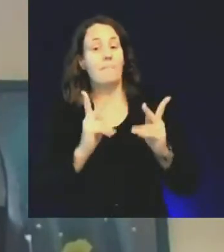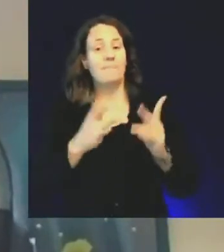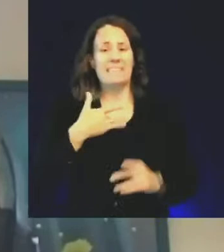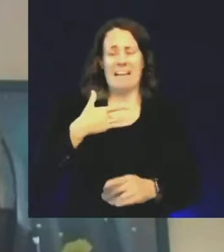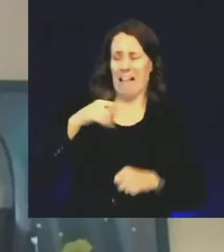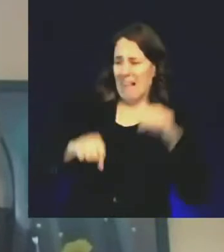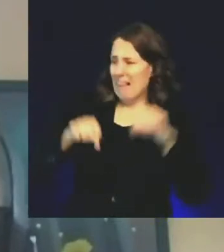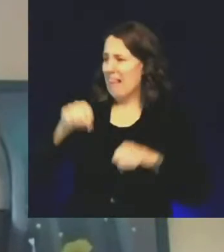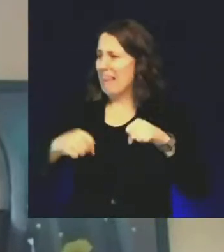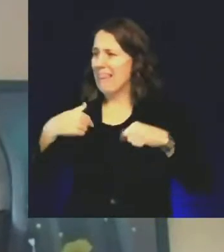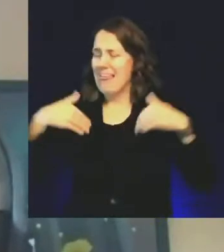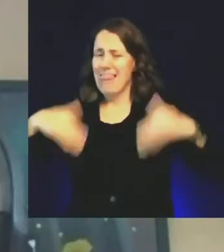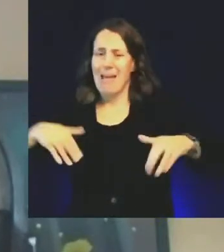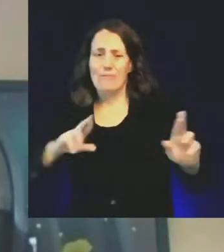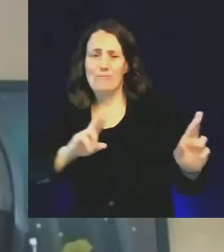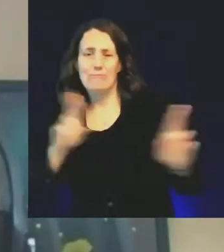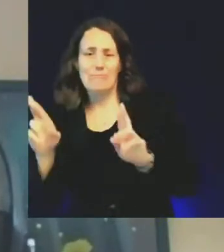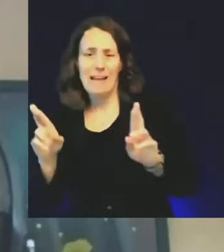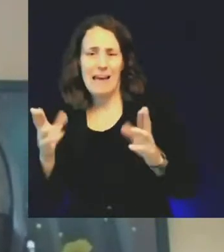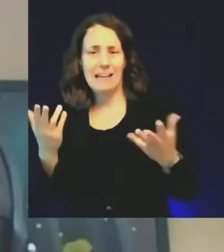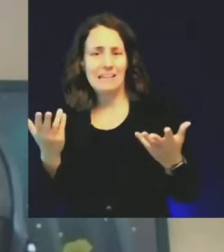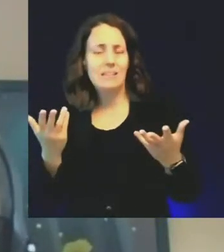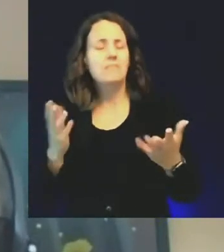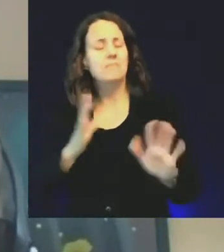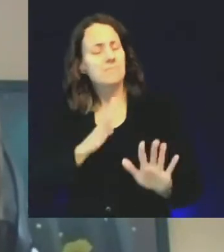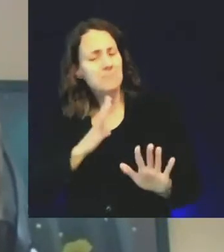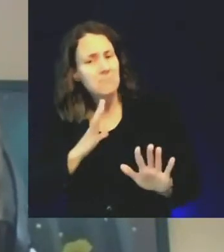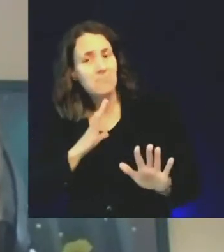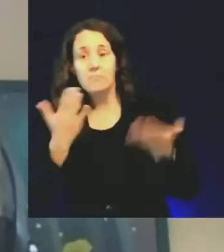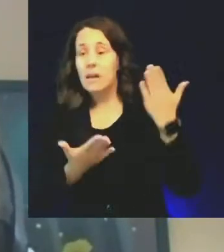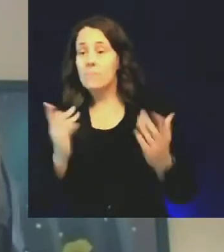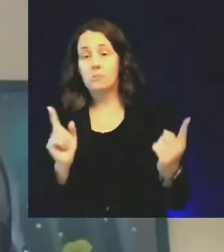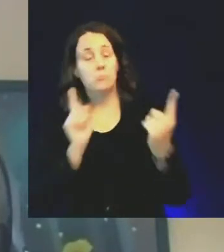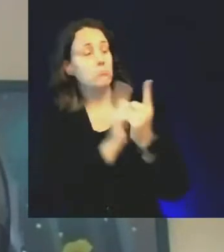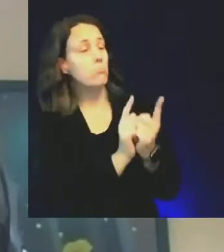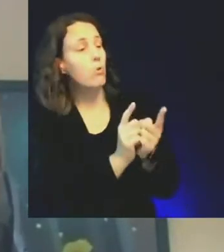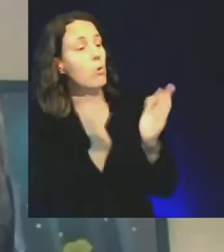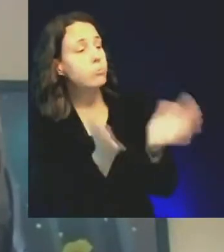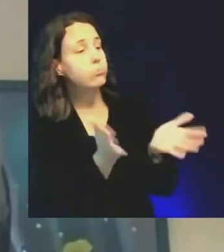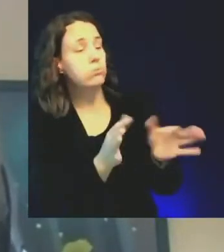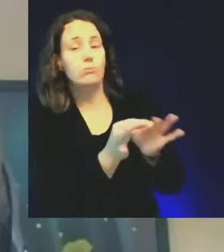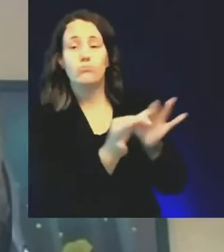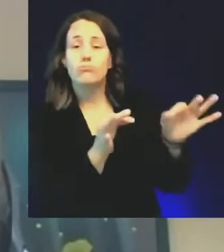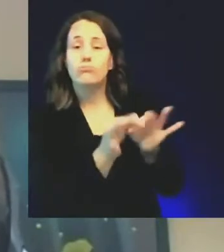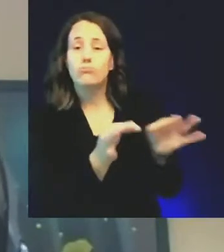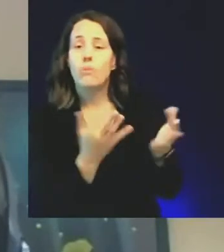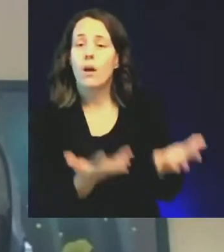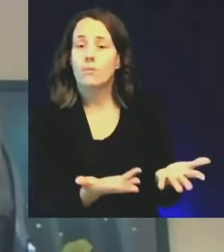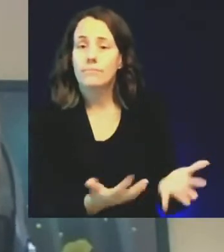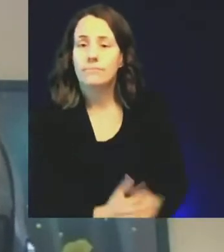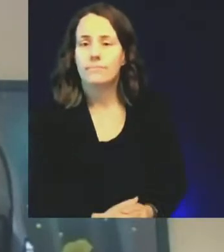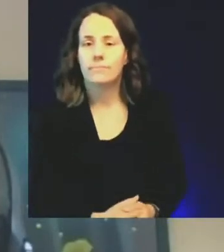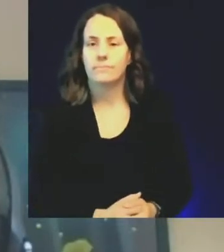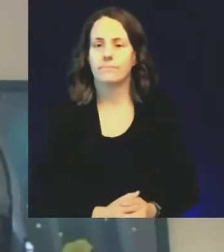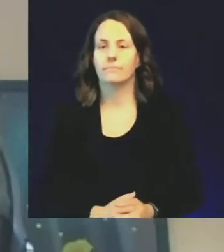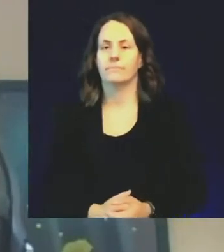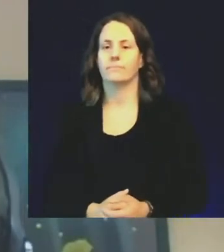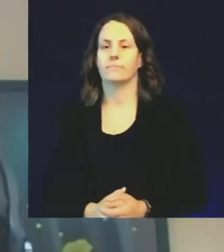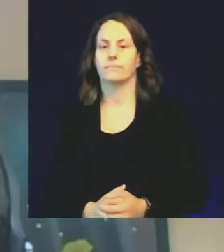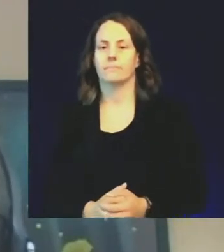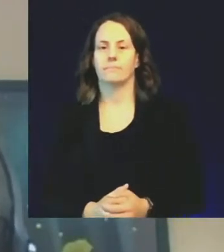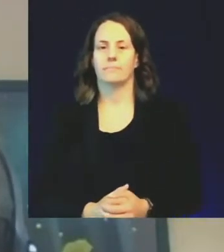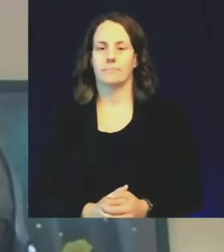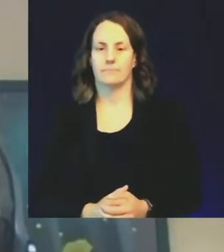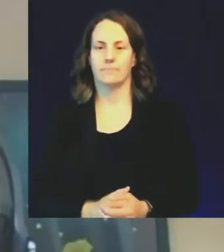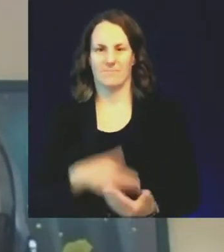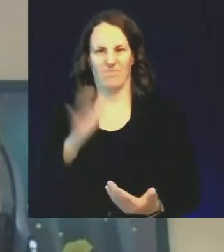door outreach process. So that is very much why we are making these data available.